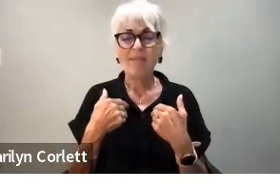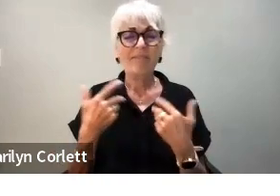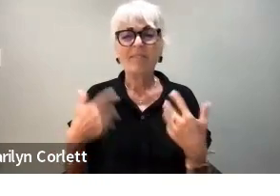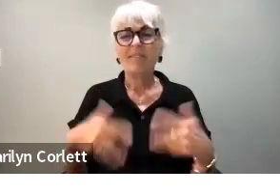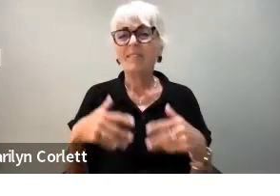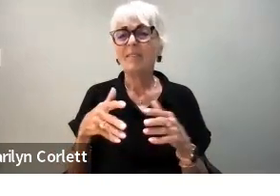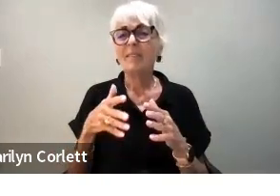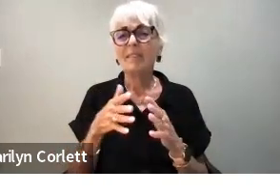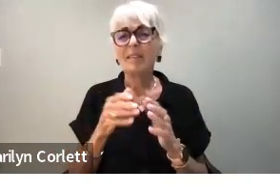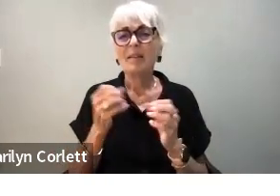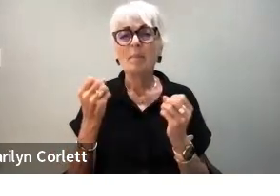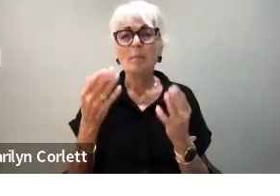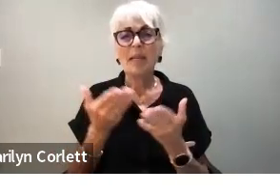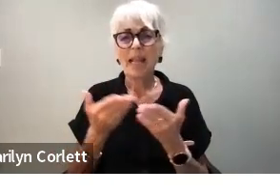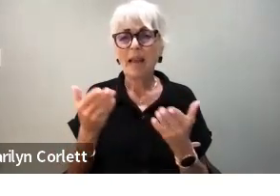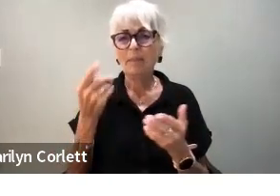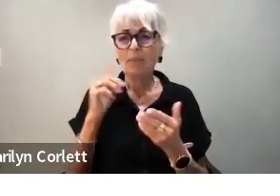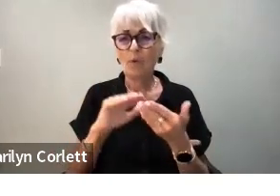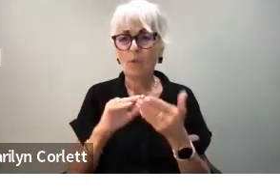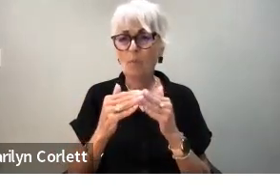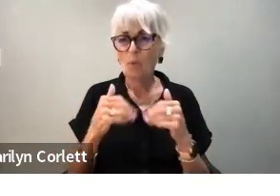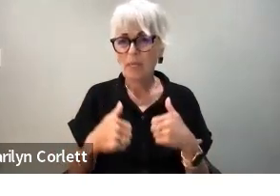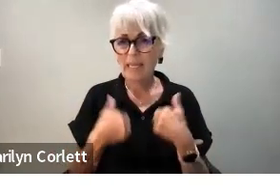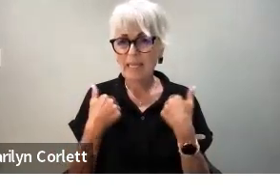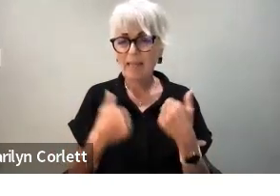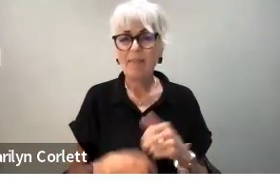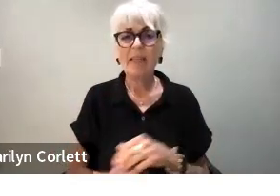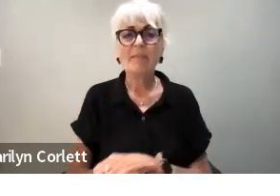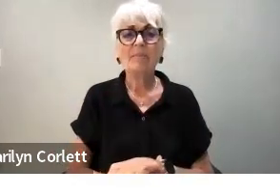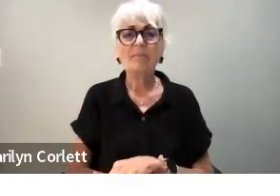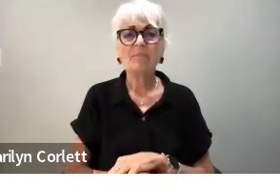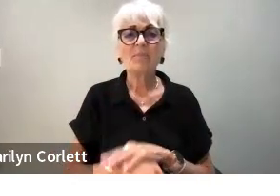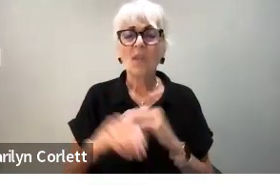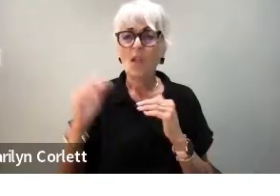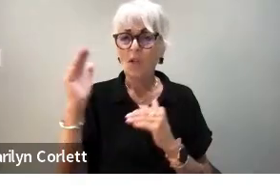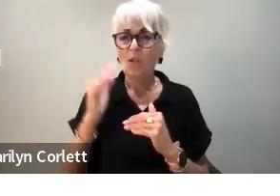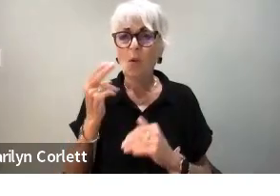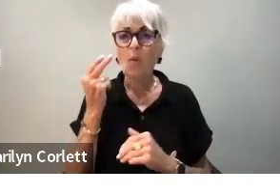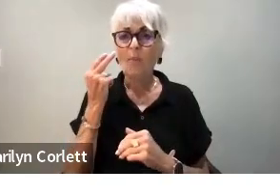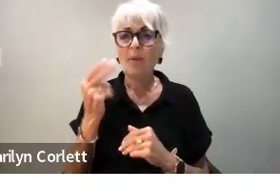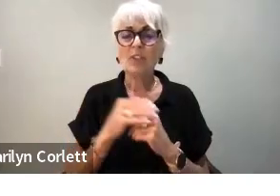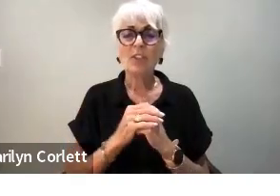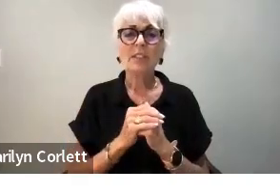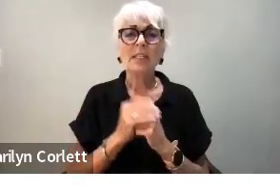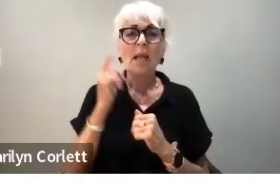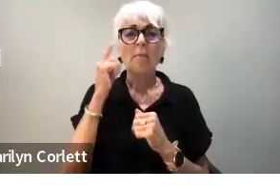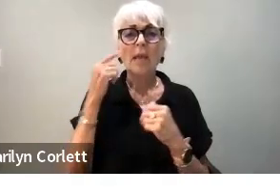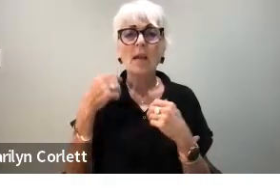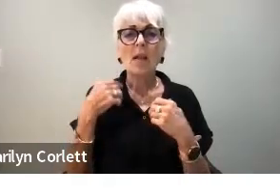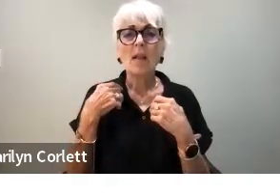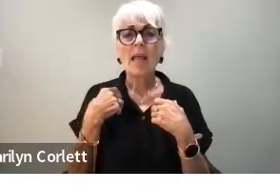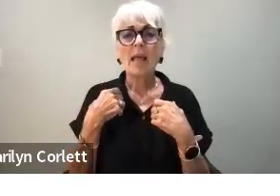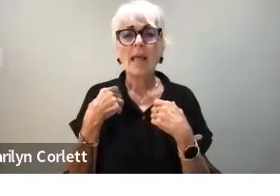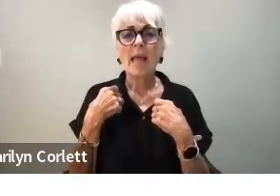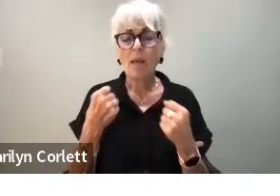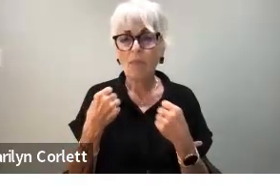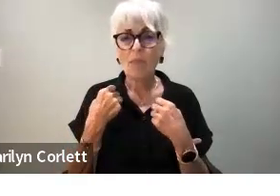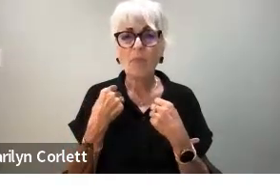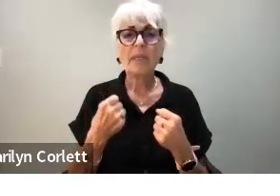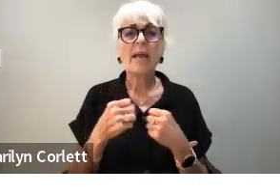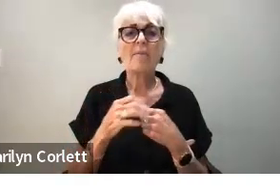of items for community living, low vision, mental health and recovery, neurodiversity,